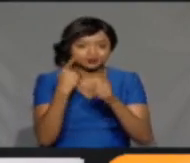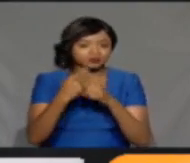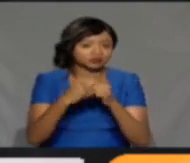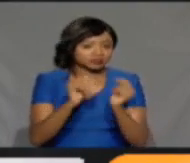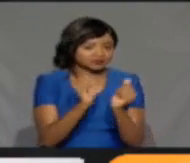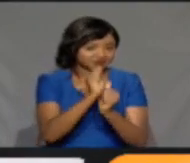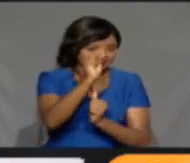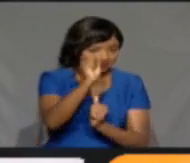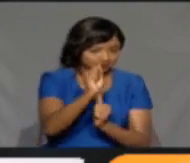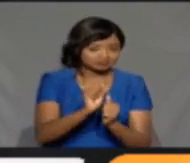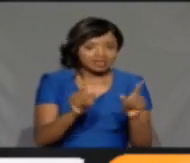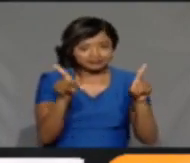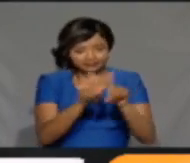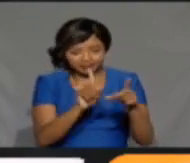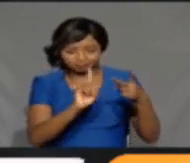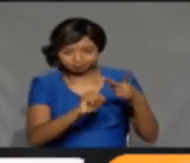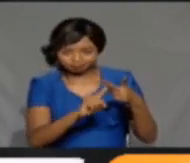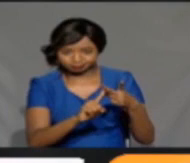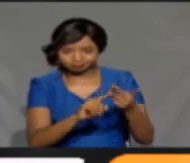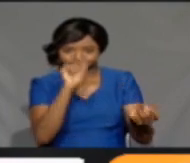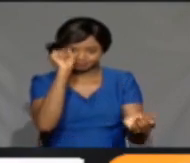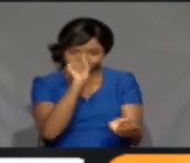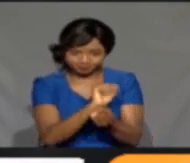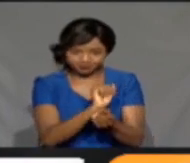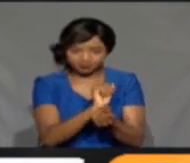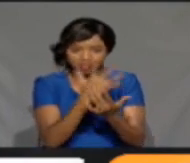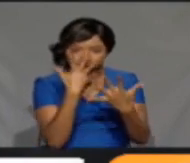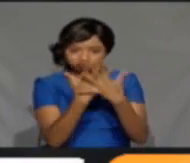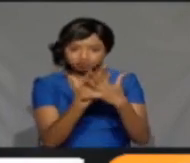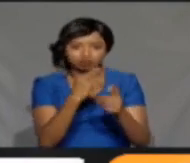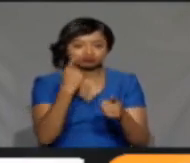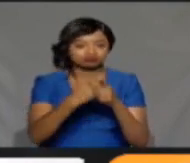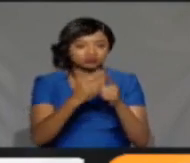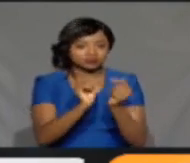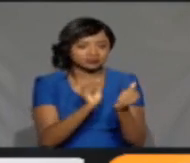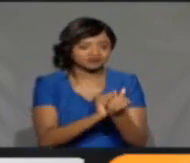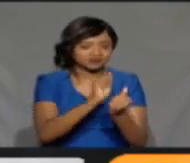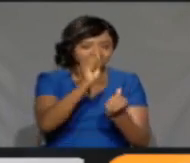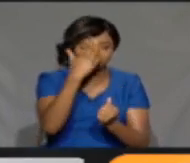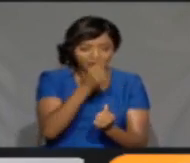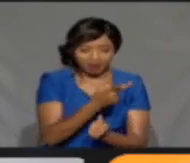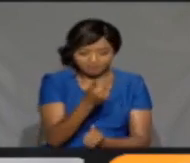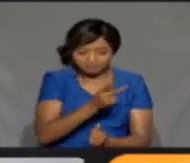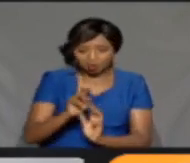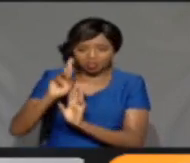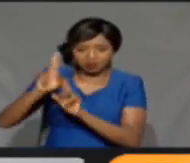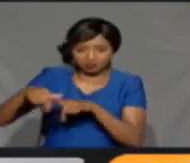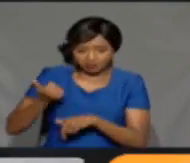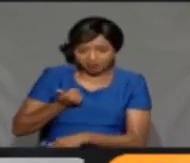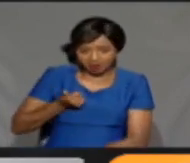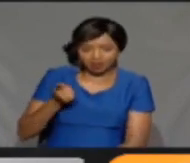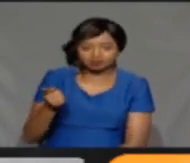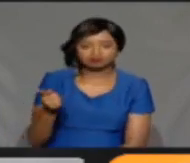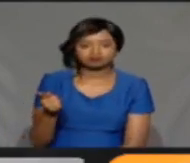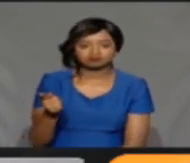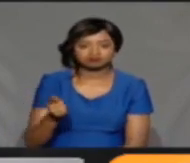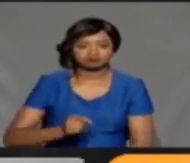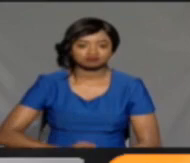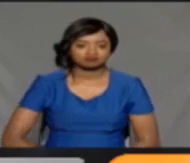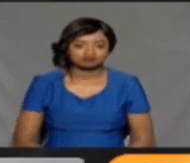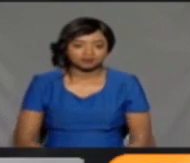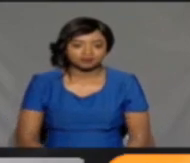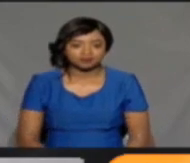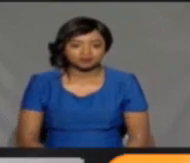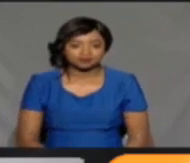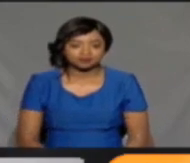imprisonment. Similarly, the second accused person on the count of gang rape, that's the second count, is equally sentenced to serve